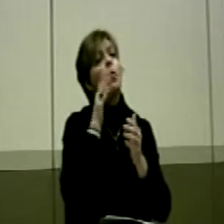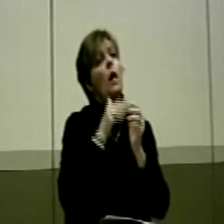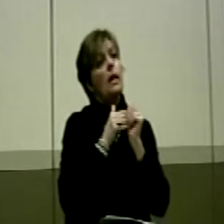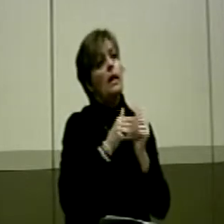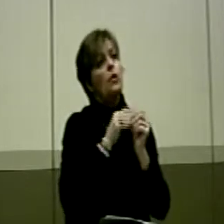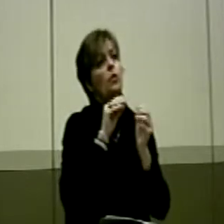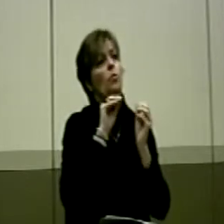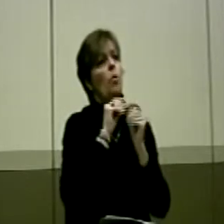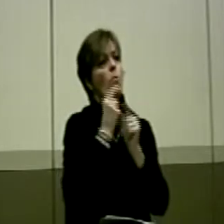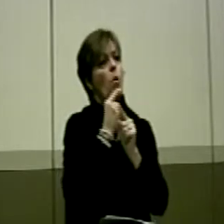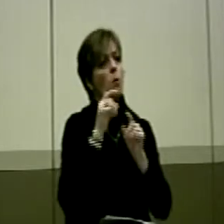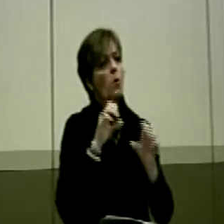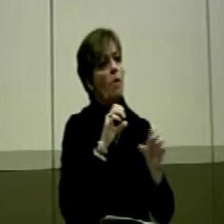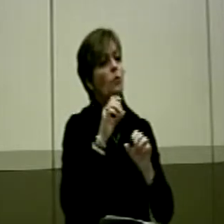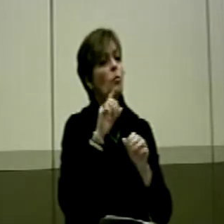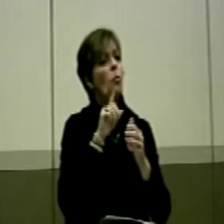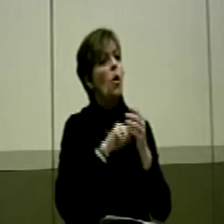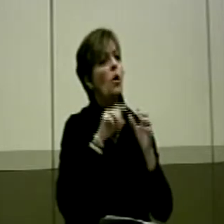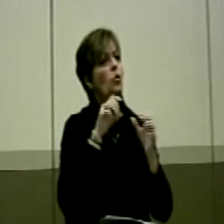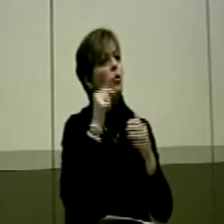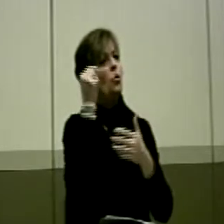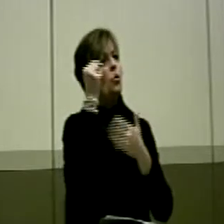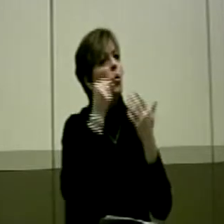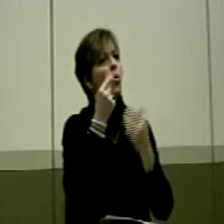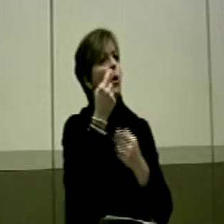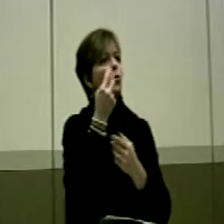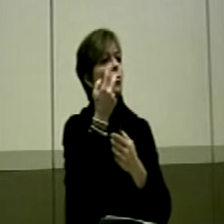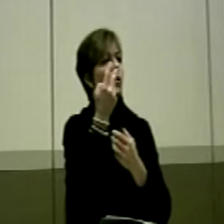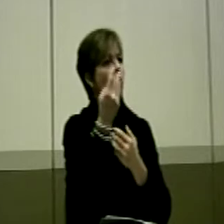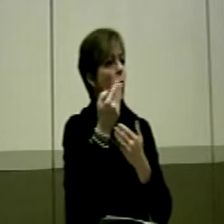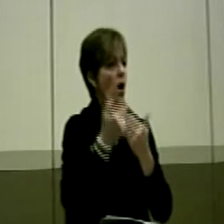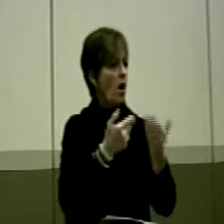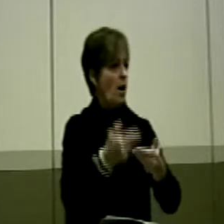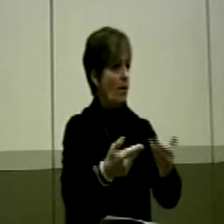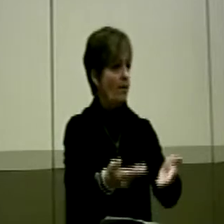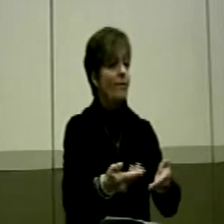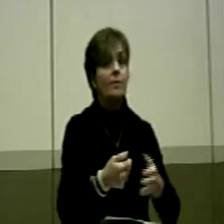like the steps, okay? So that's why cognitive